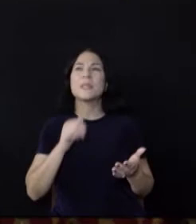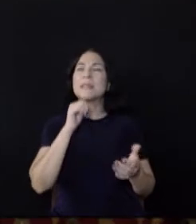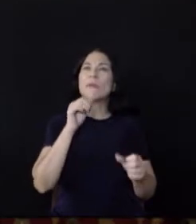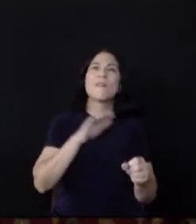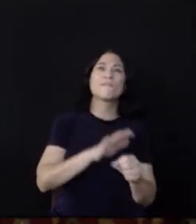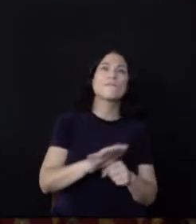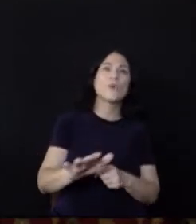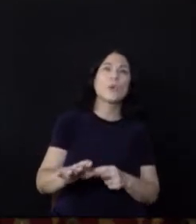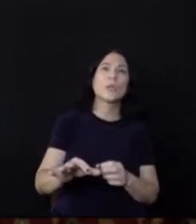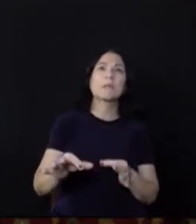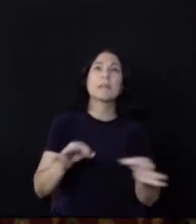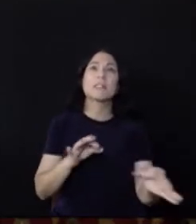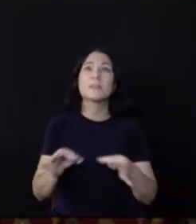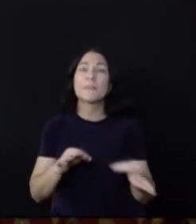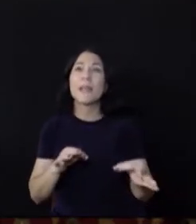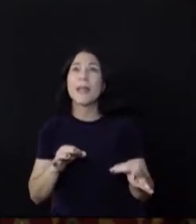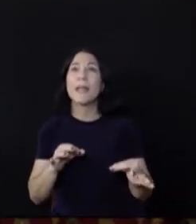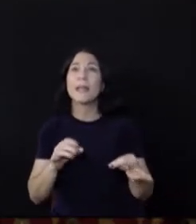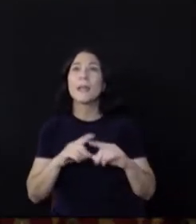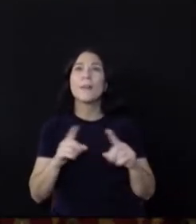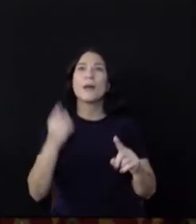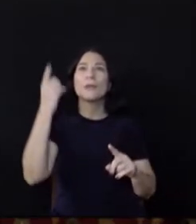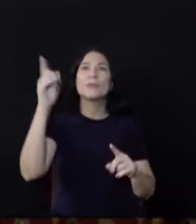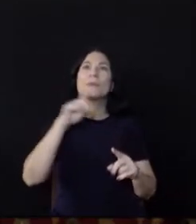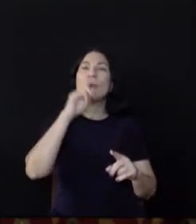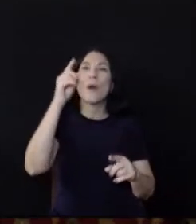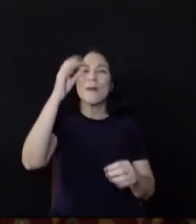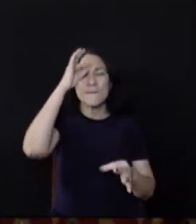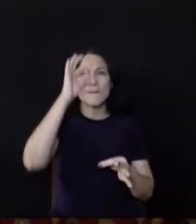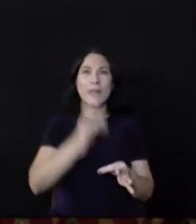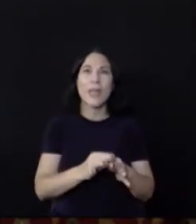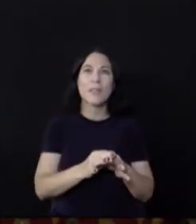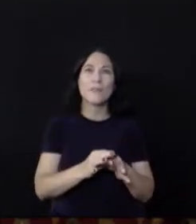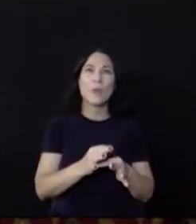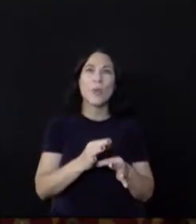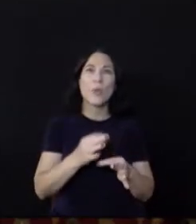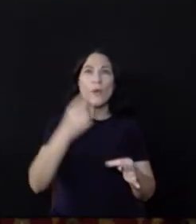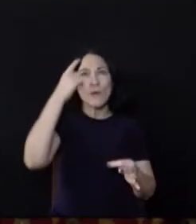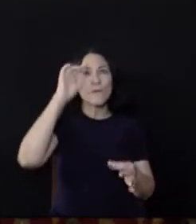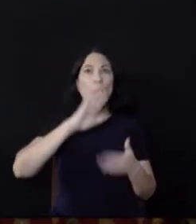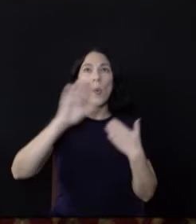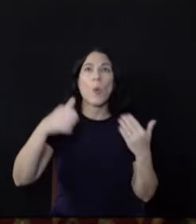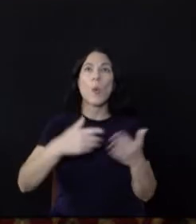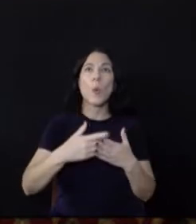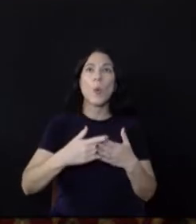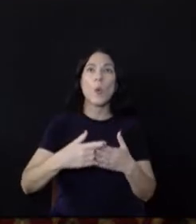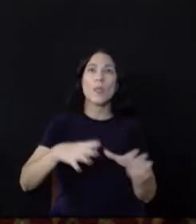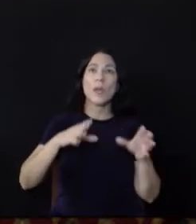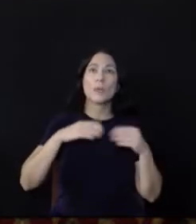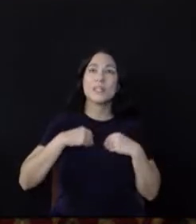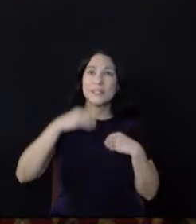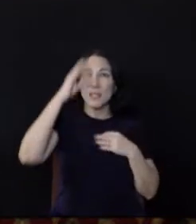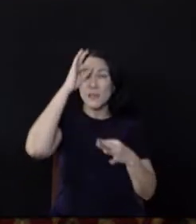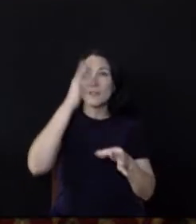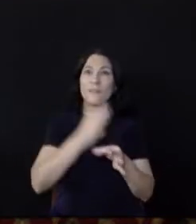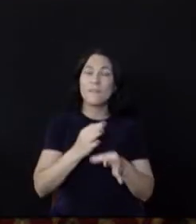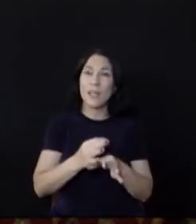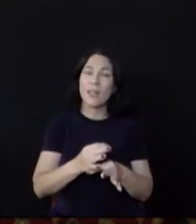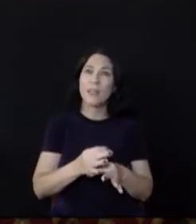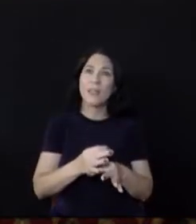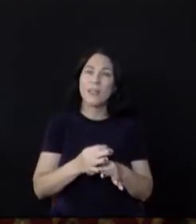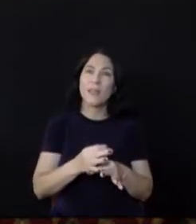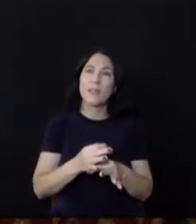or articulate, but Lord, you are faithful to do this for everyone who comes to faith, who receives the gift of